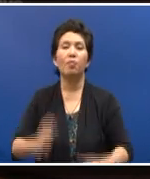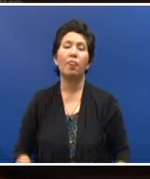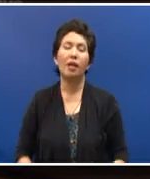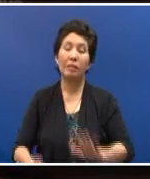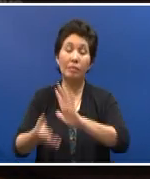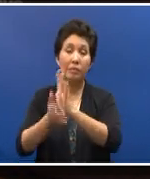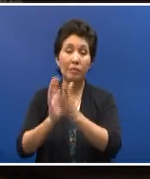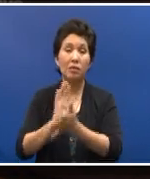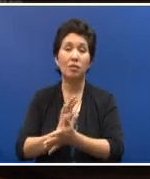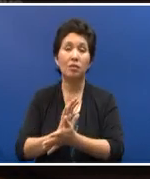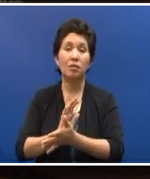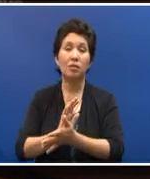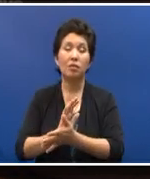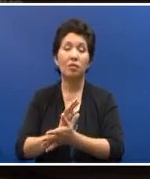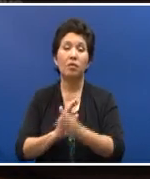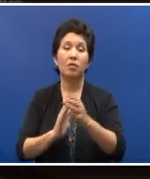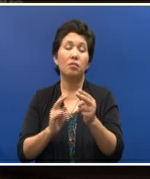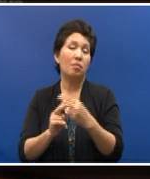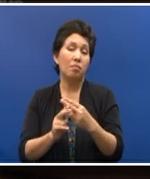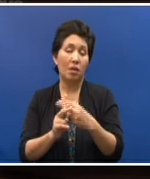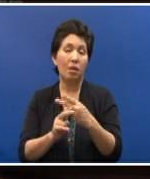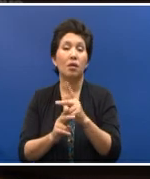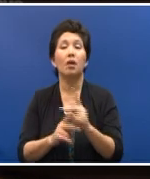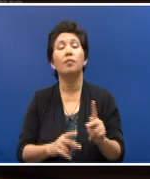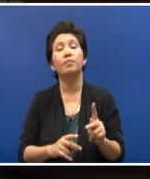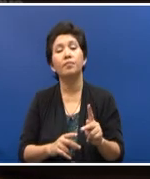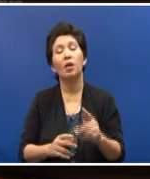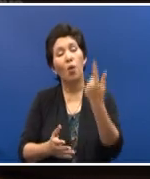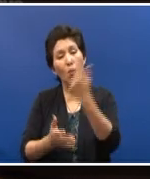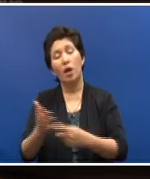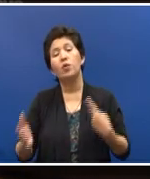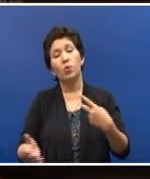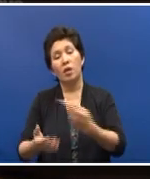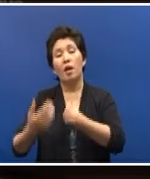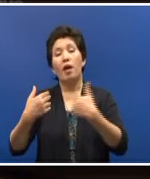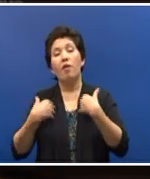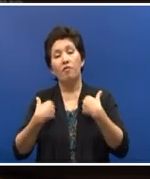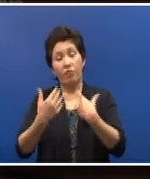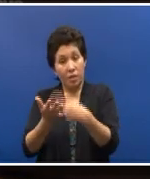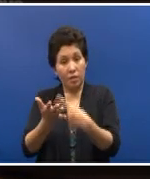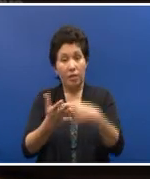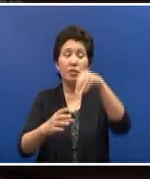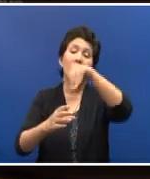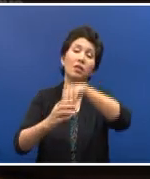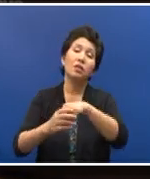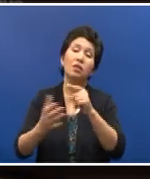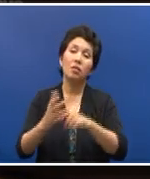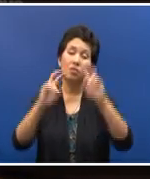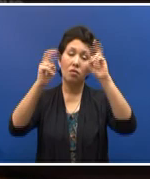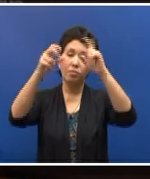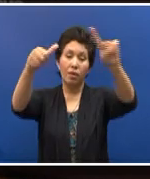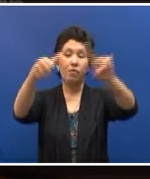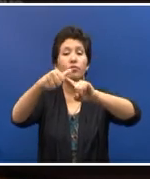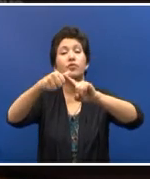so as a summary, okay, what we have discussed on this topic,